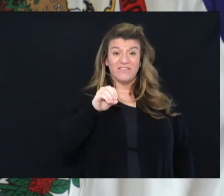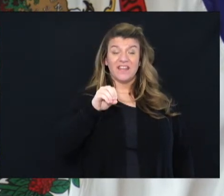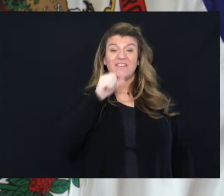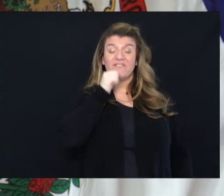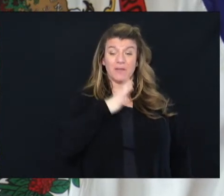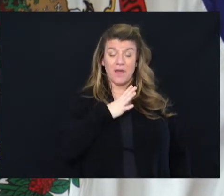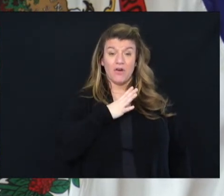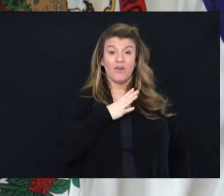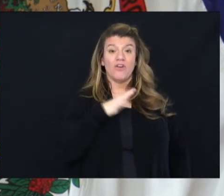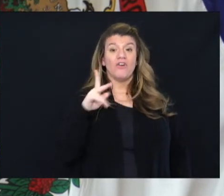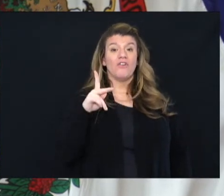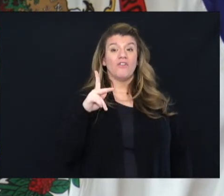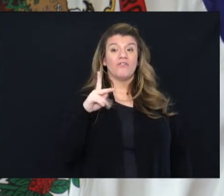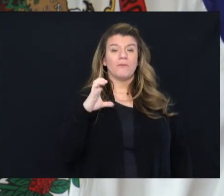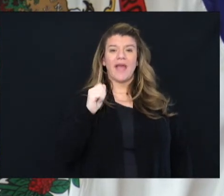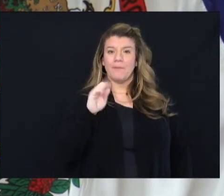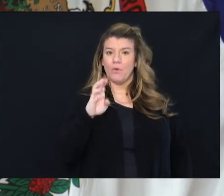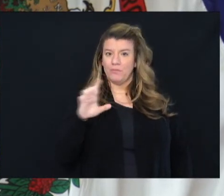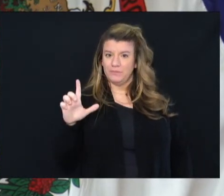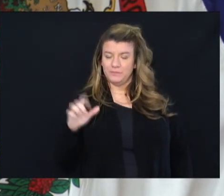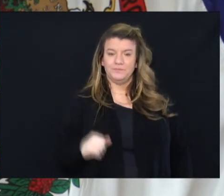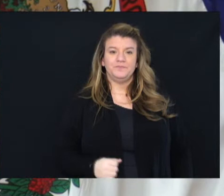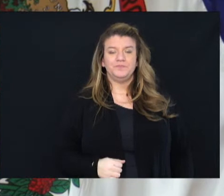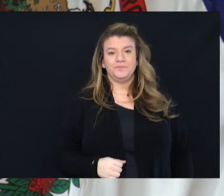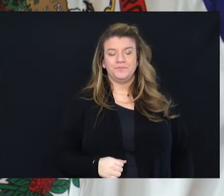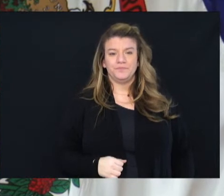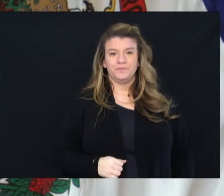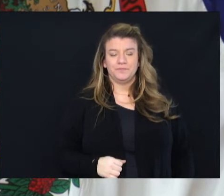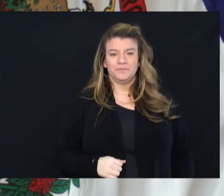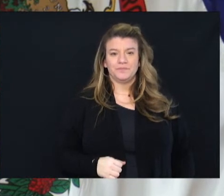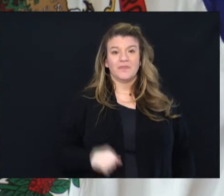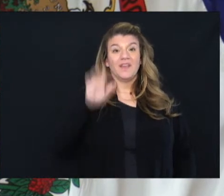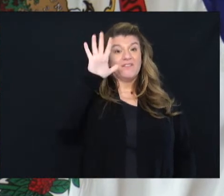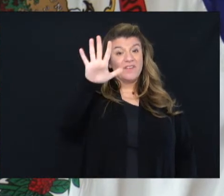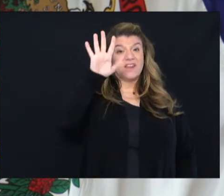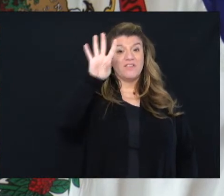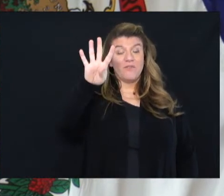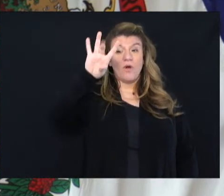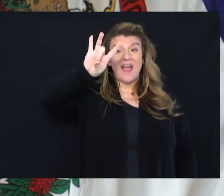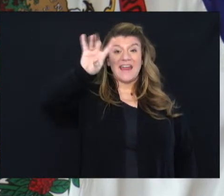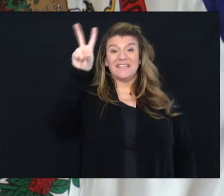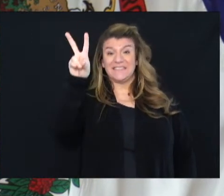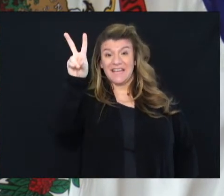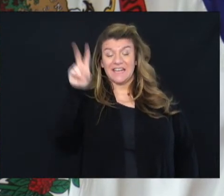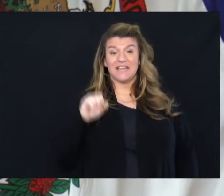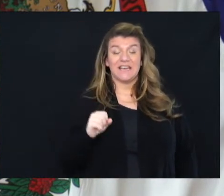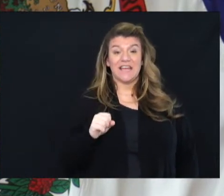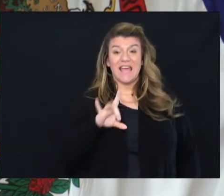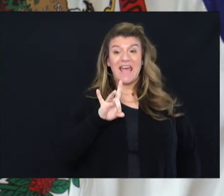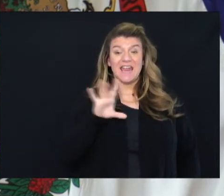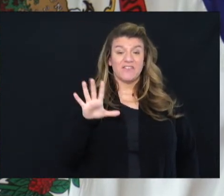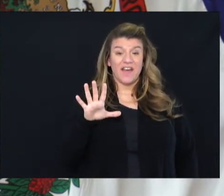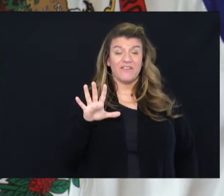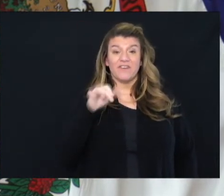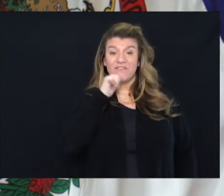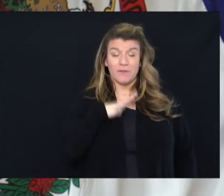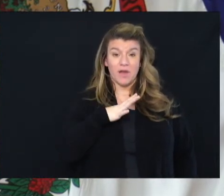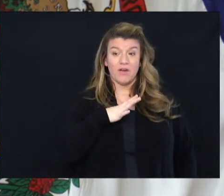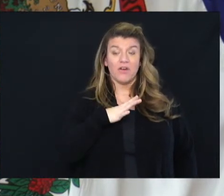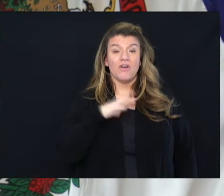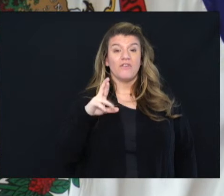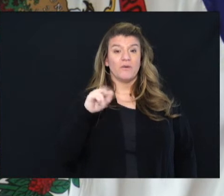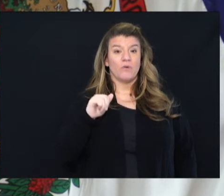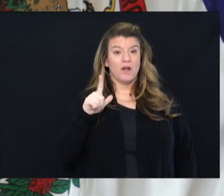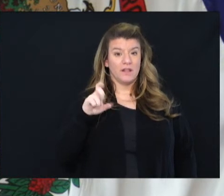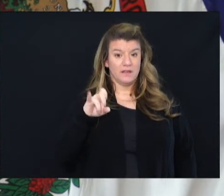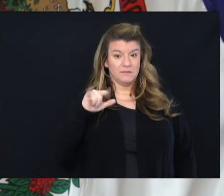51-year-old female from Cabell County. The 5,482nd death is an 85-year-old female from